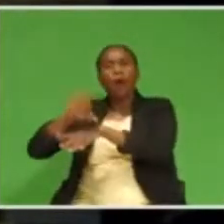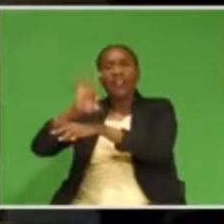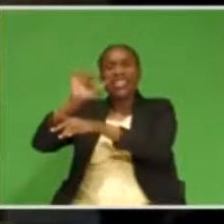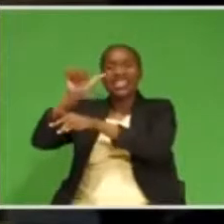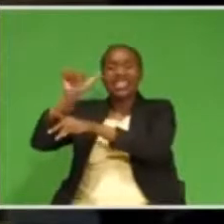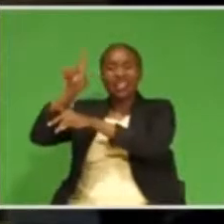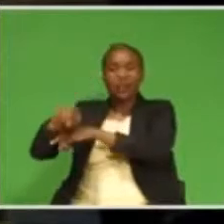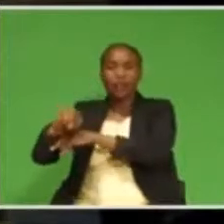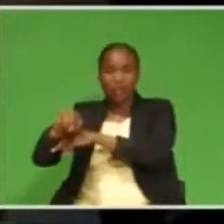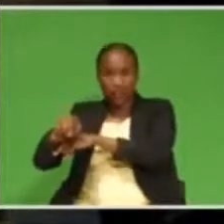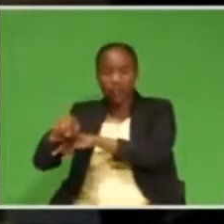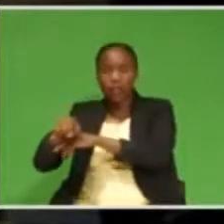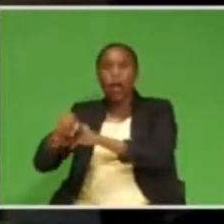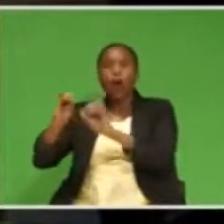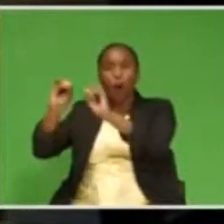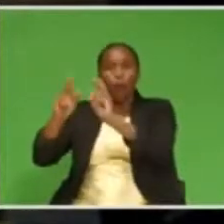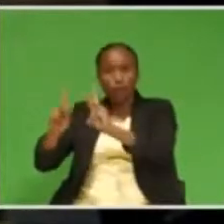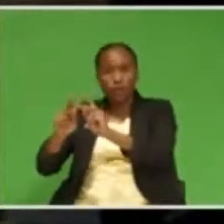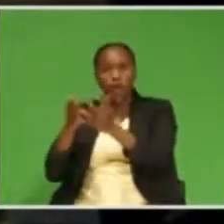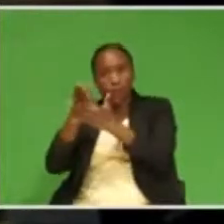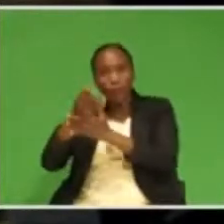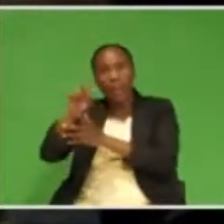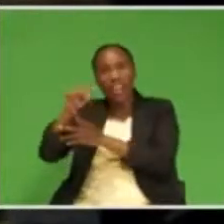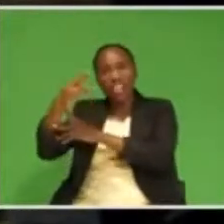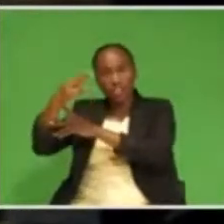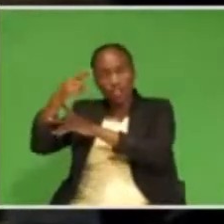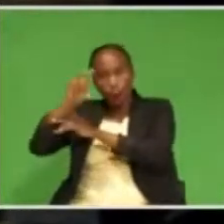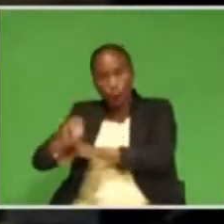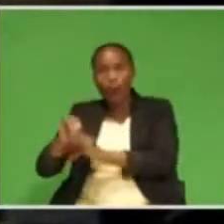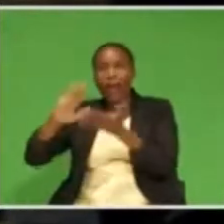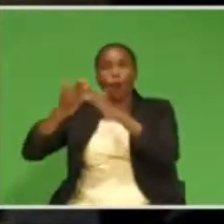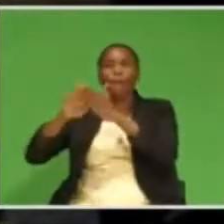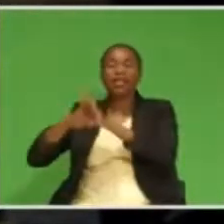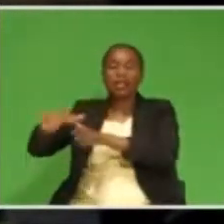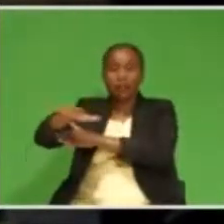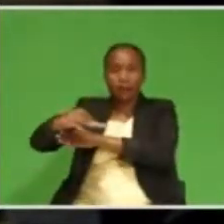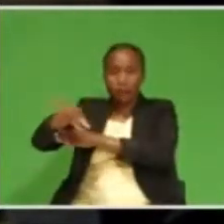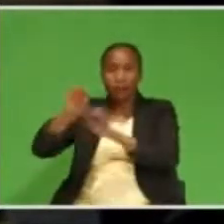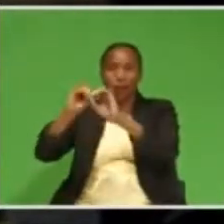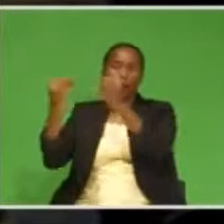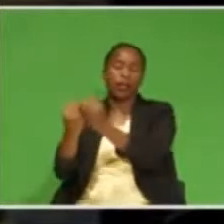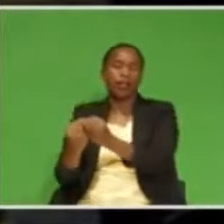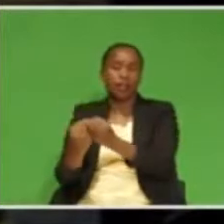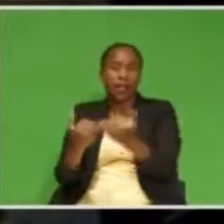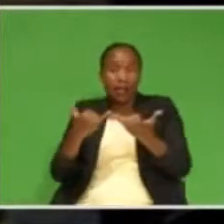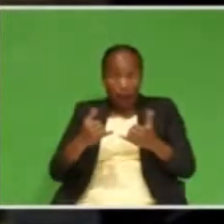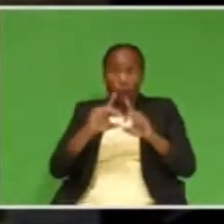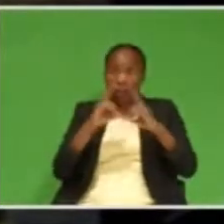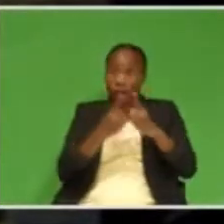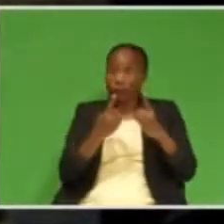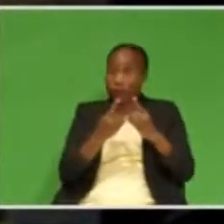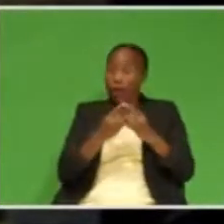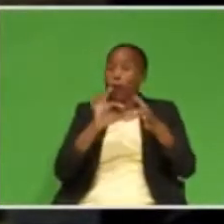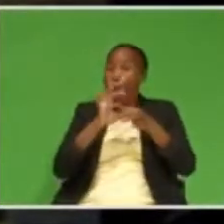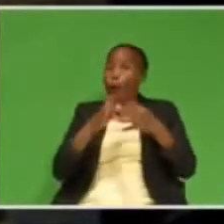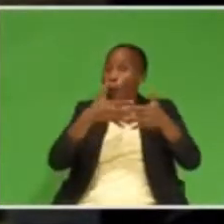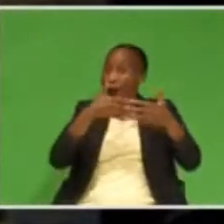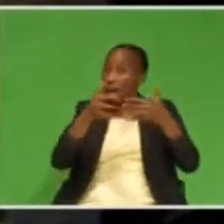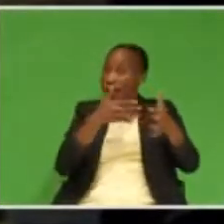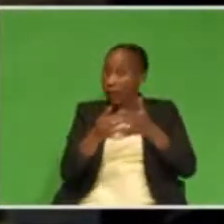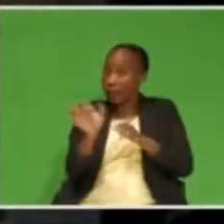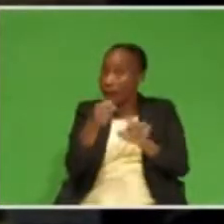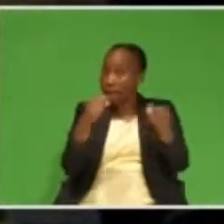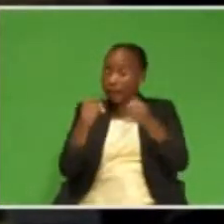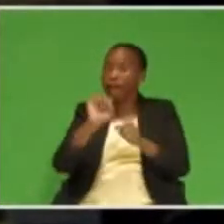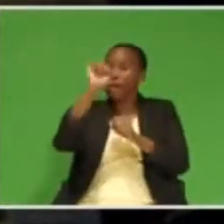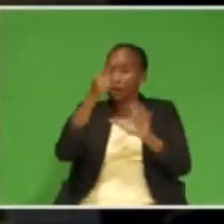through nonprofit and community-based organizations. Now, the Department of Home Affairs has appointed the